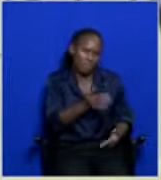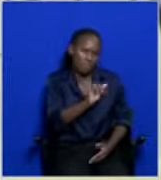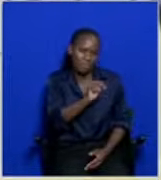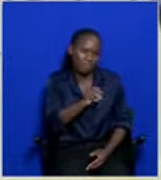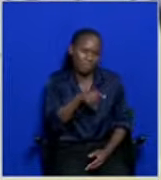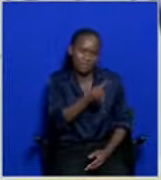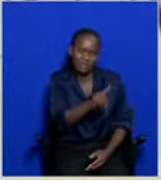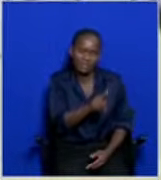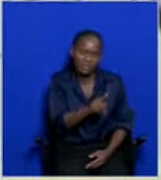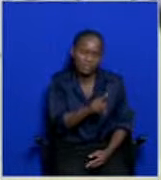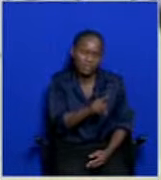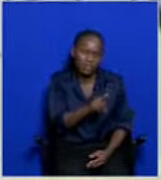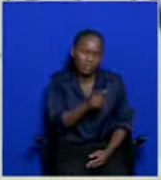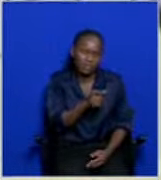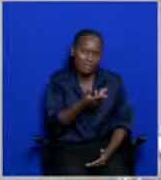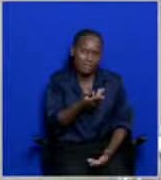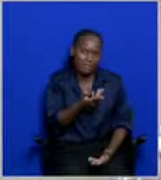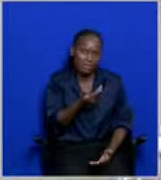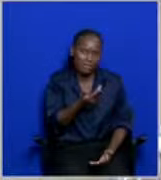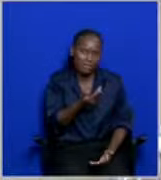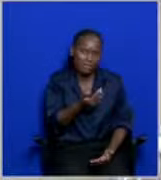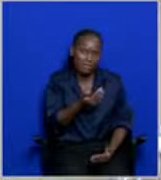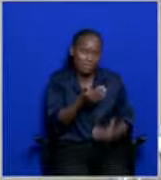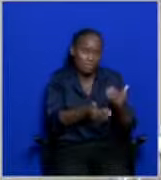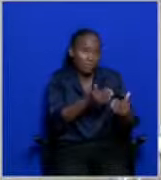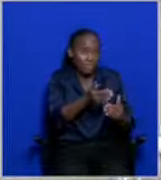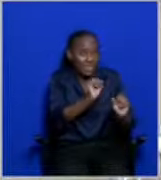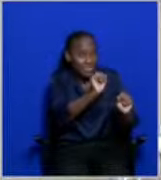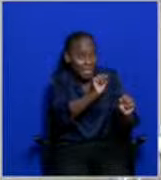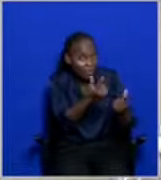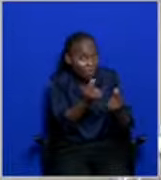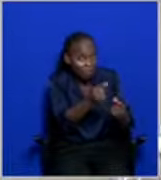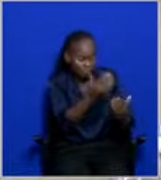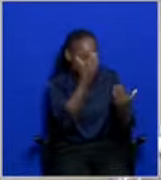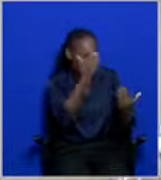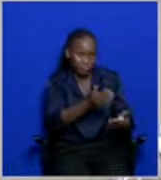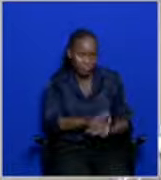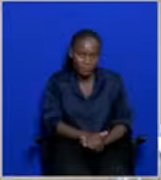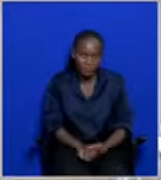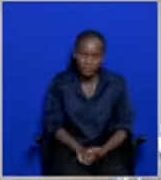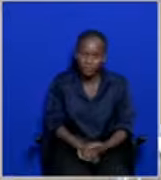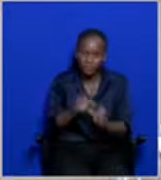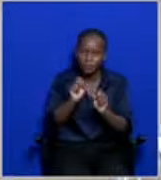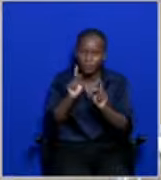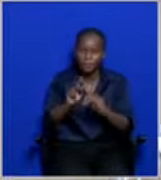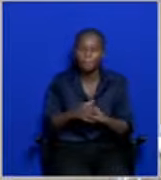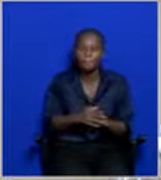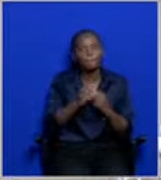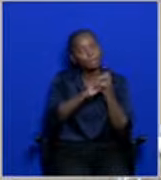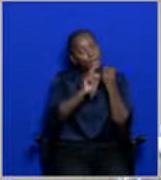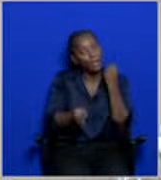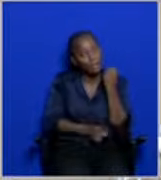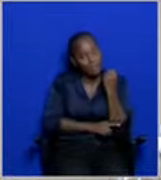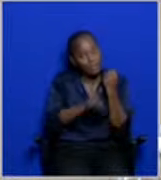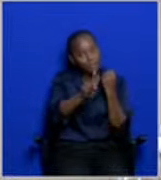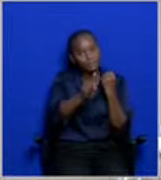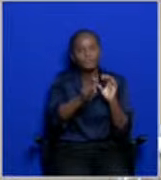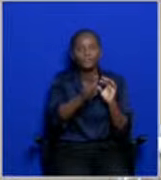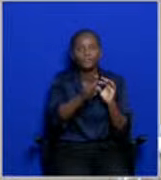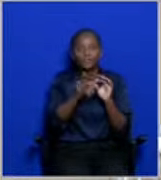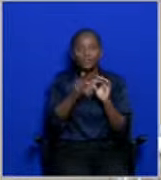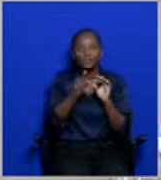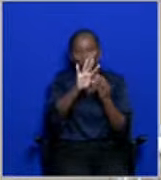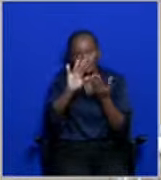this matter. Okay. And lastly, then you reference another matter we don't know. You say Edenvale theft case